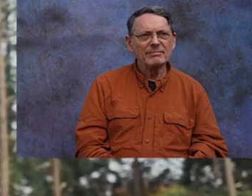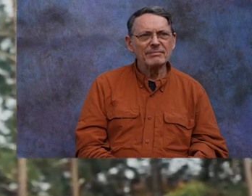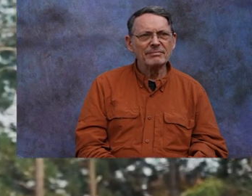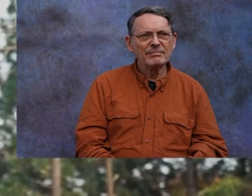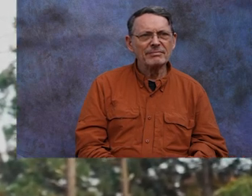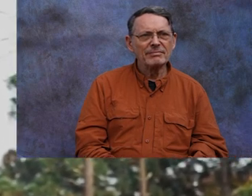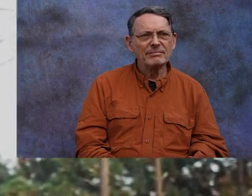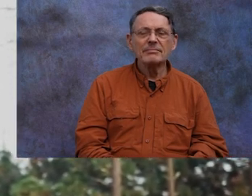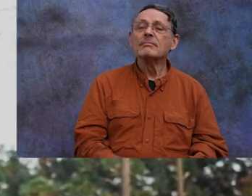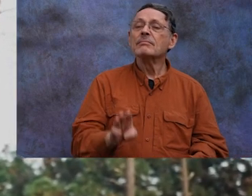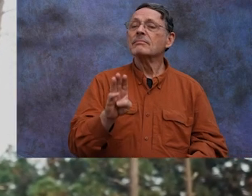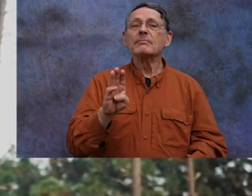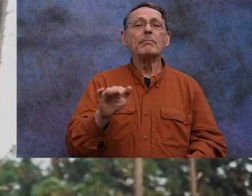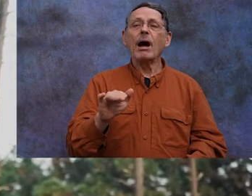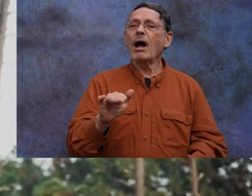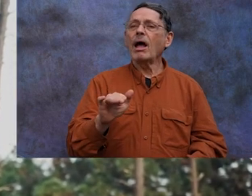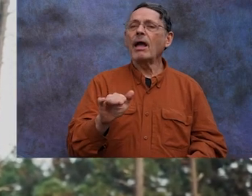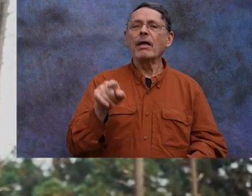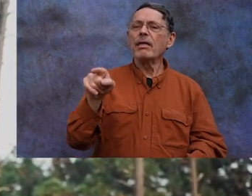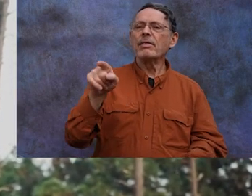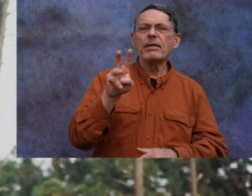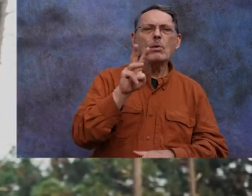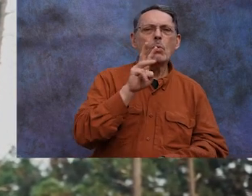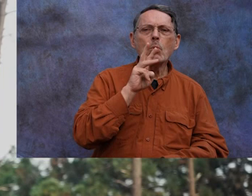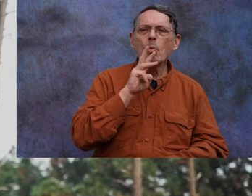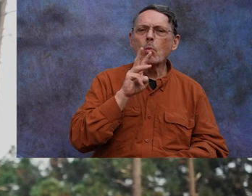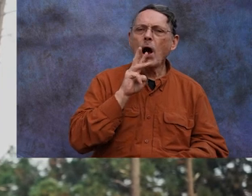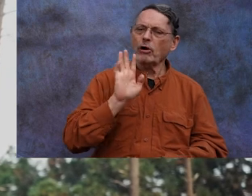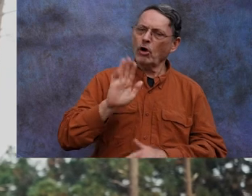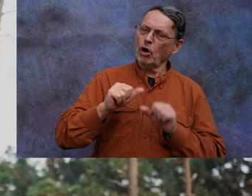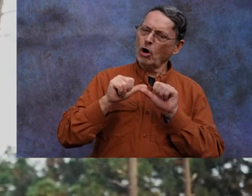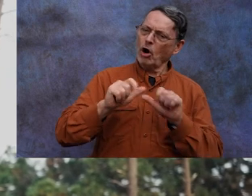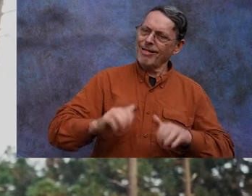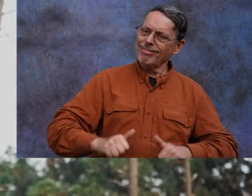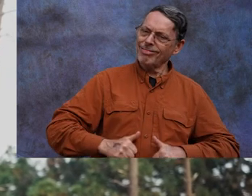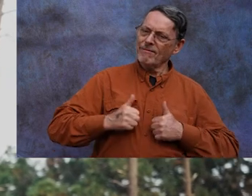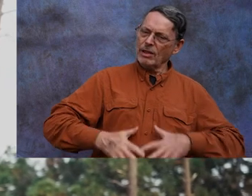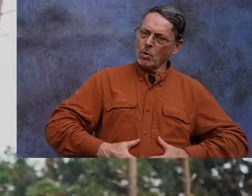and by the water of her living womb.